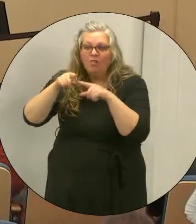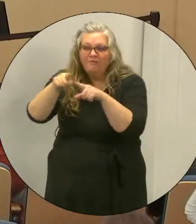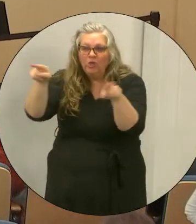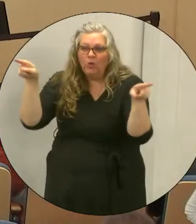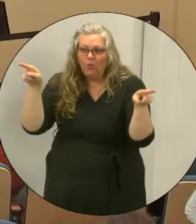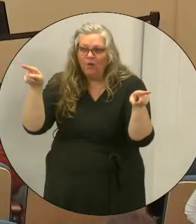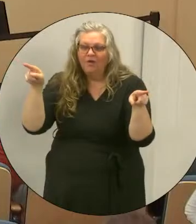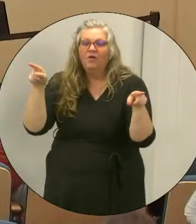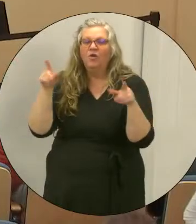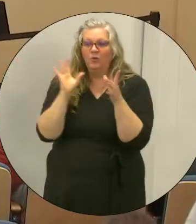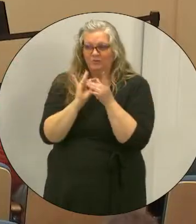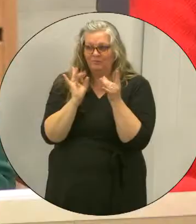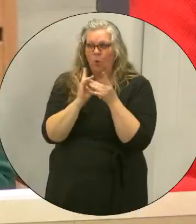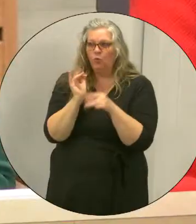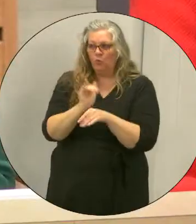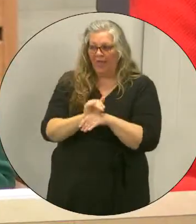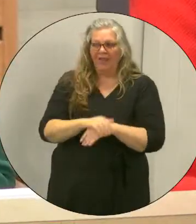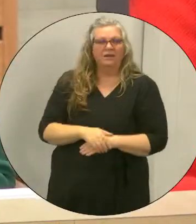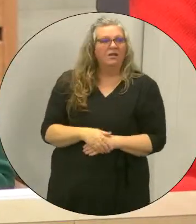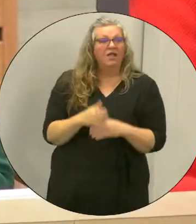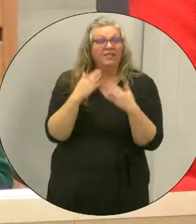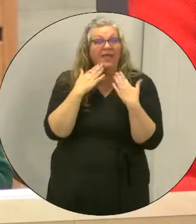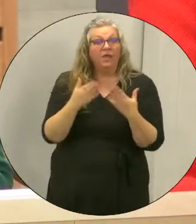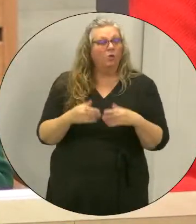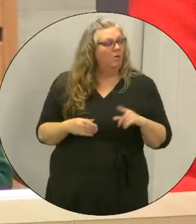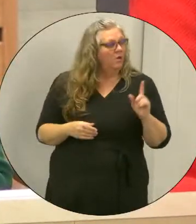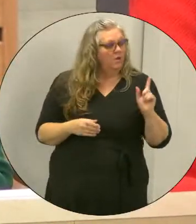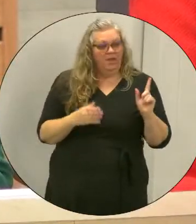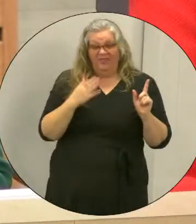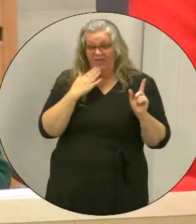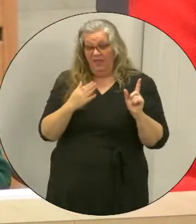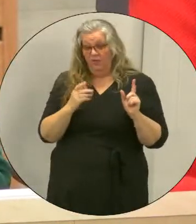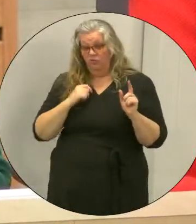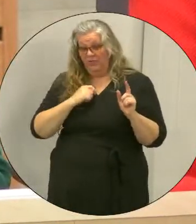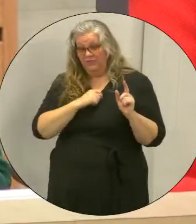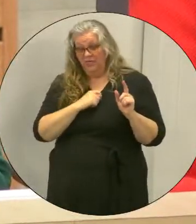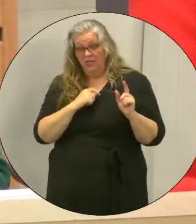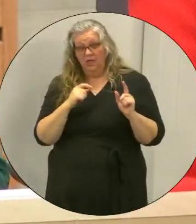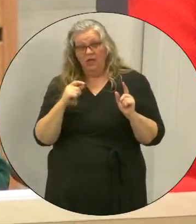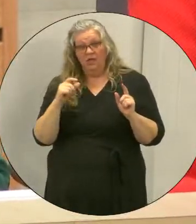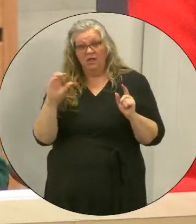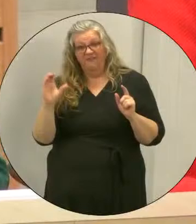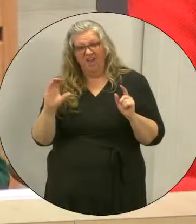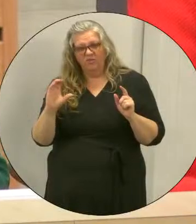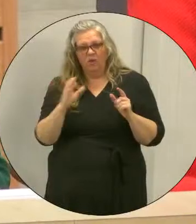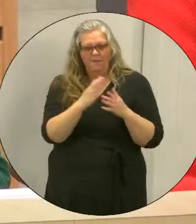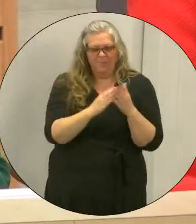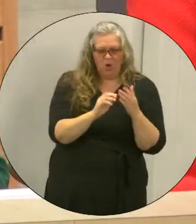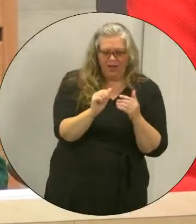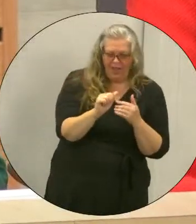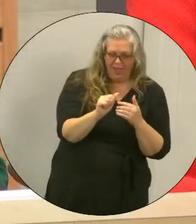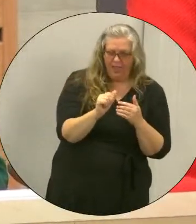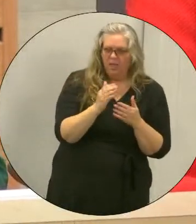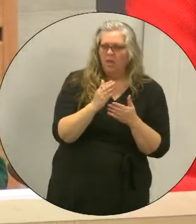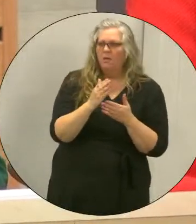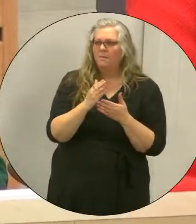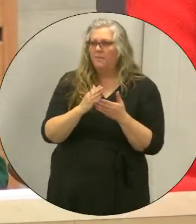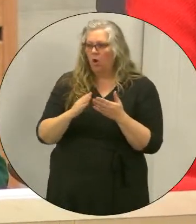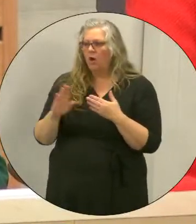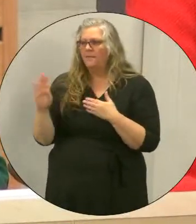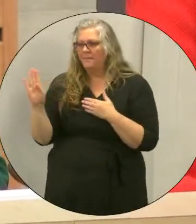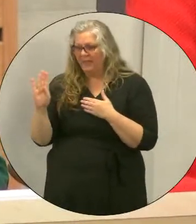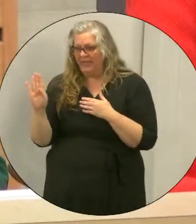tonight. Thank you. Thank you, Trustee Cavazos. We're going to do a Part A and a Part B to this